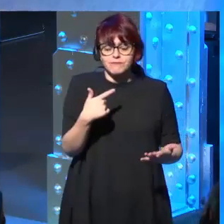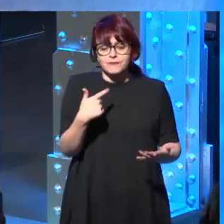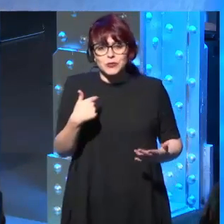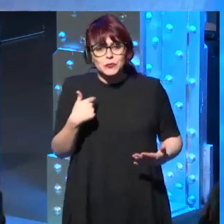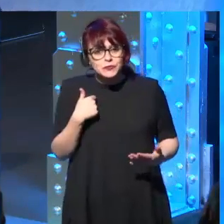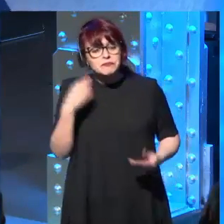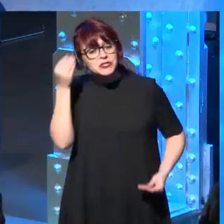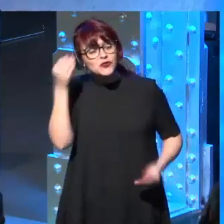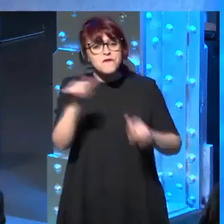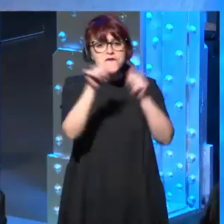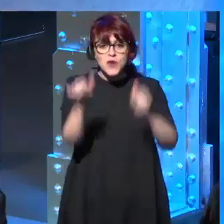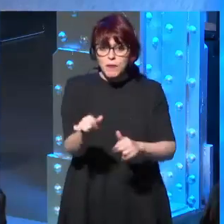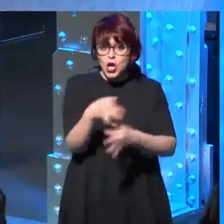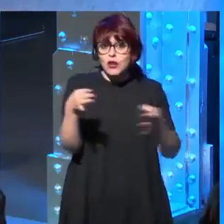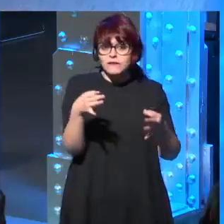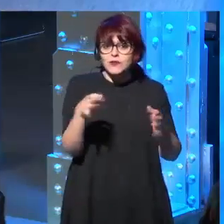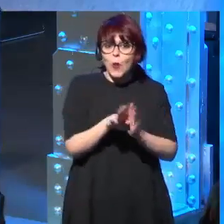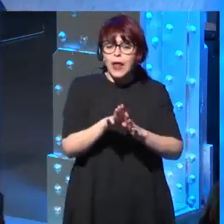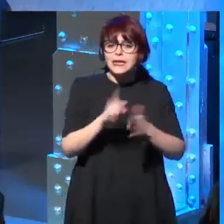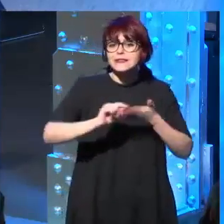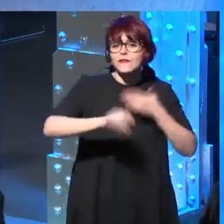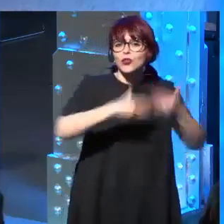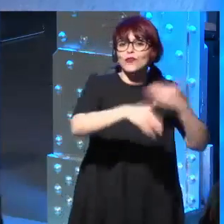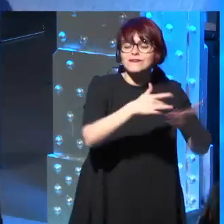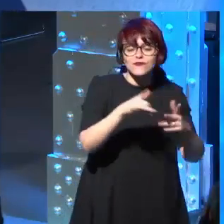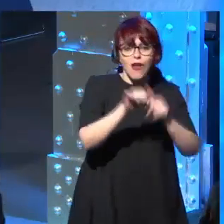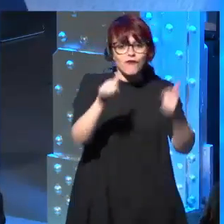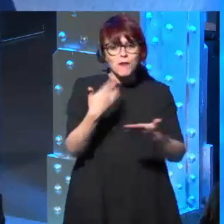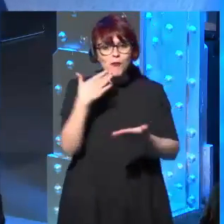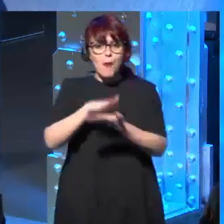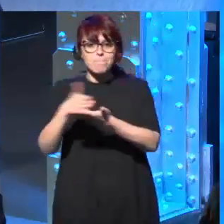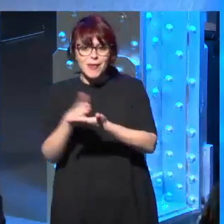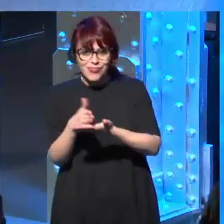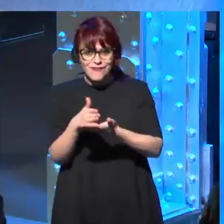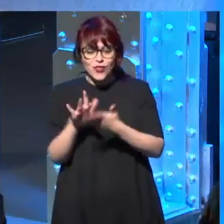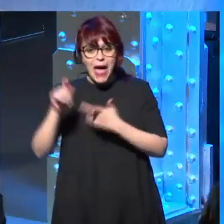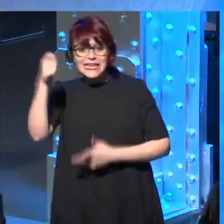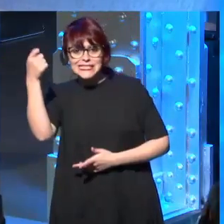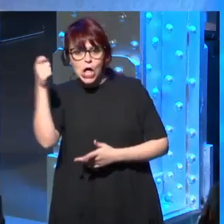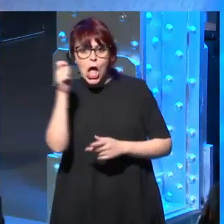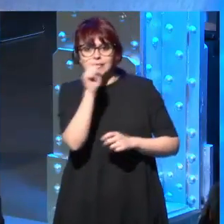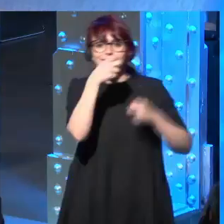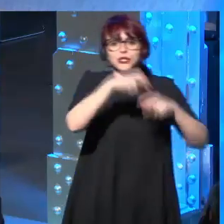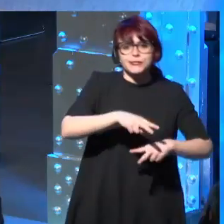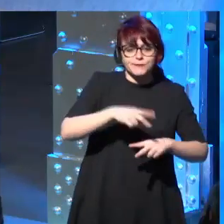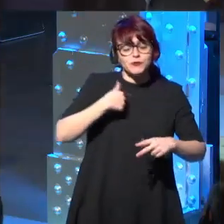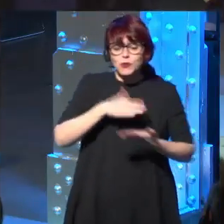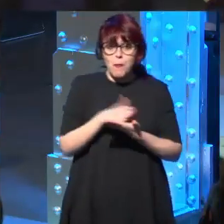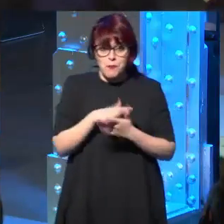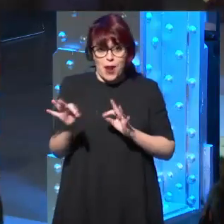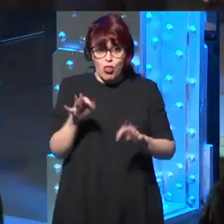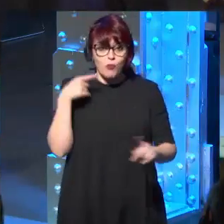of continue to write is someplace in between, and that's what I prepared myself for. That's